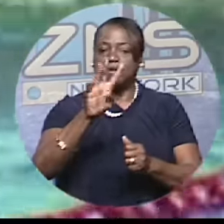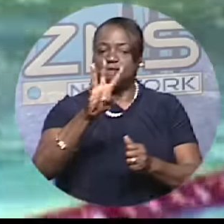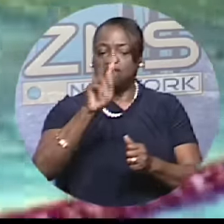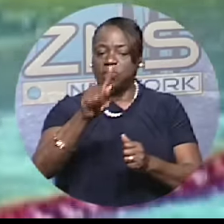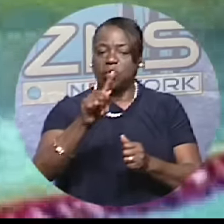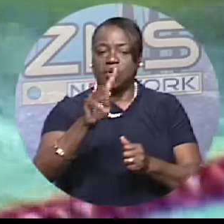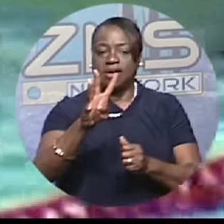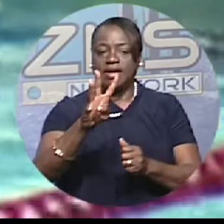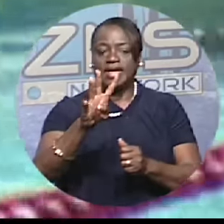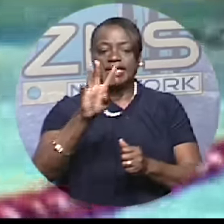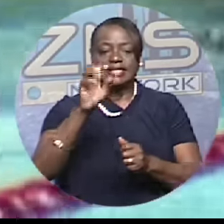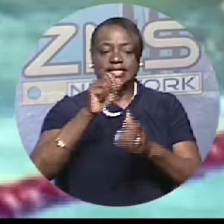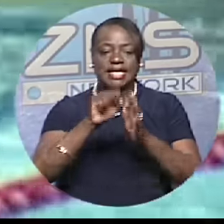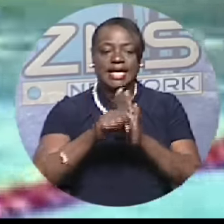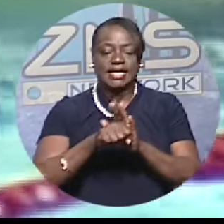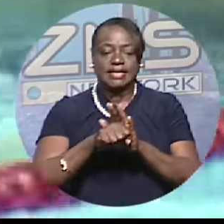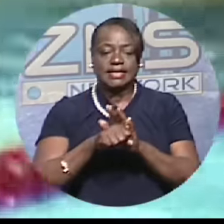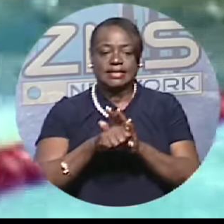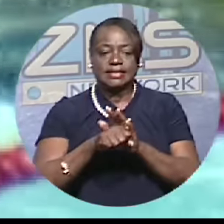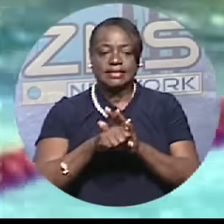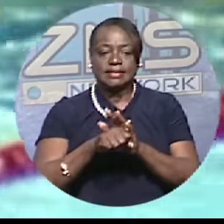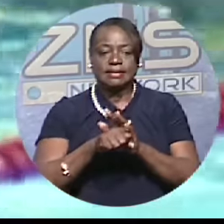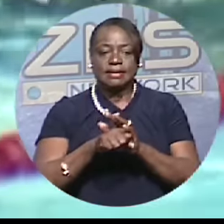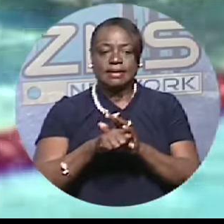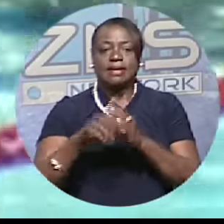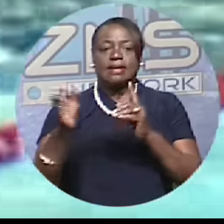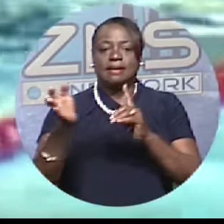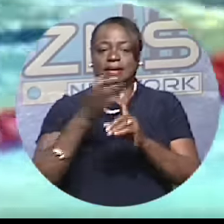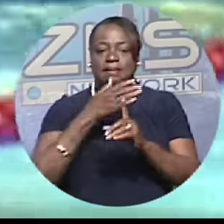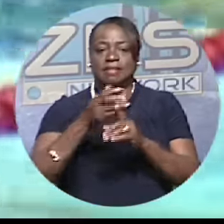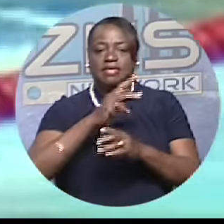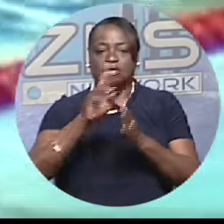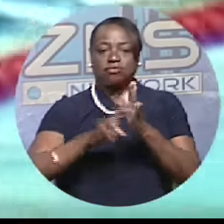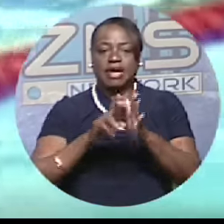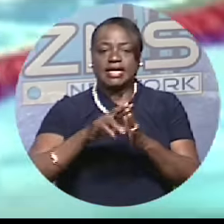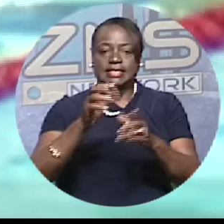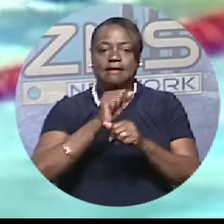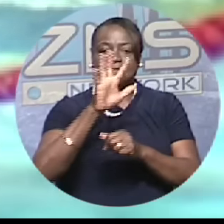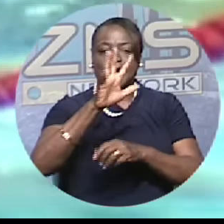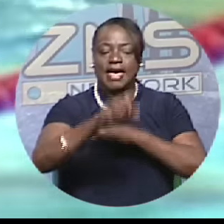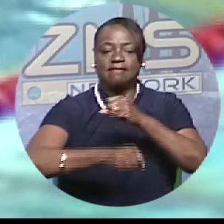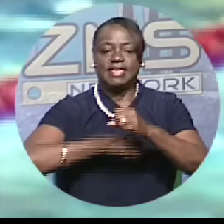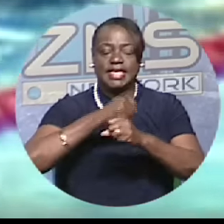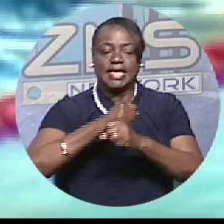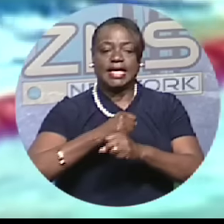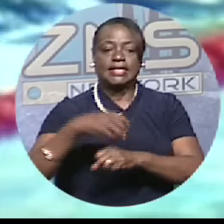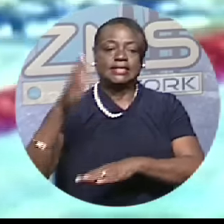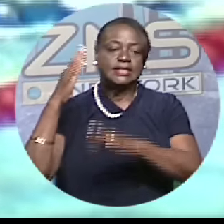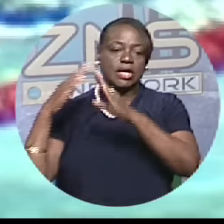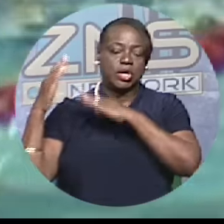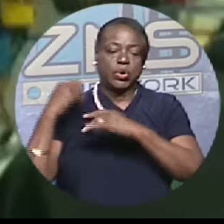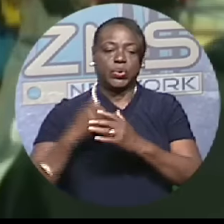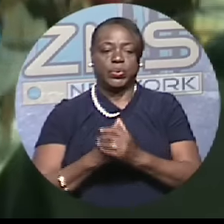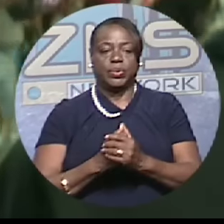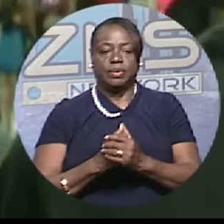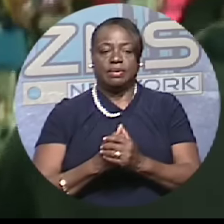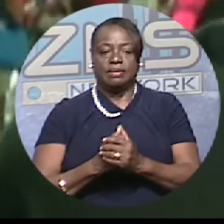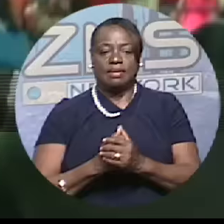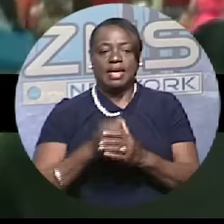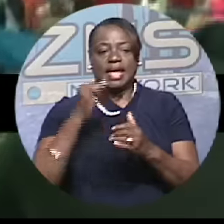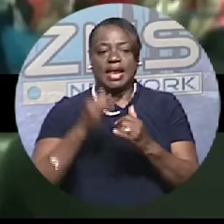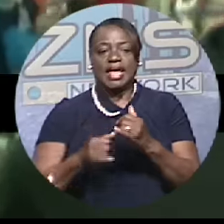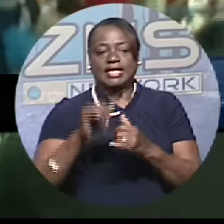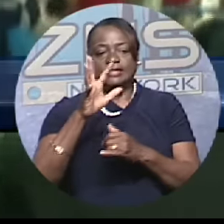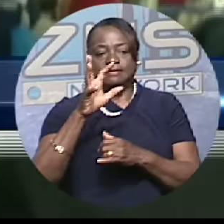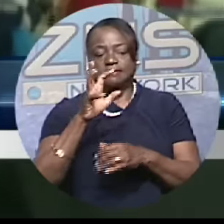while erasing the record set 5 years ago by Bahamian Dustin Tynes. The last like 15 meters where everybody else starts to slow down